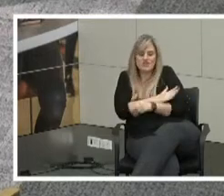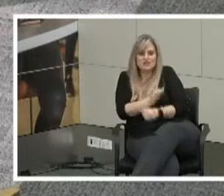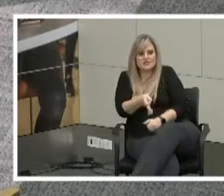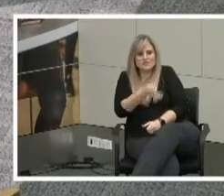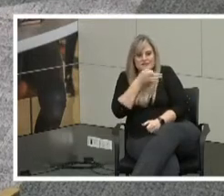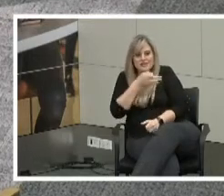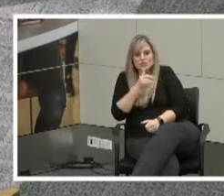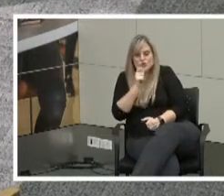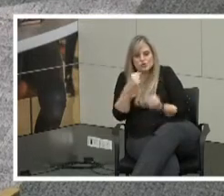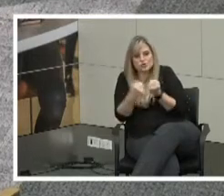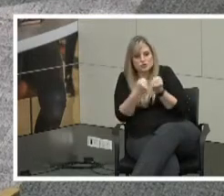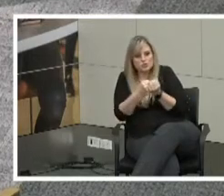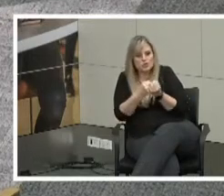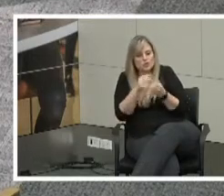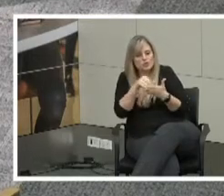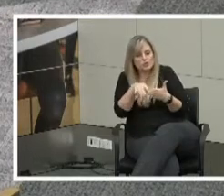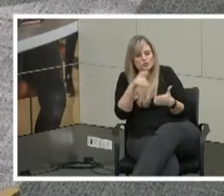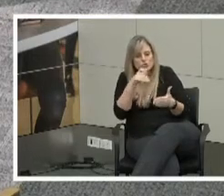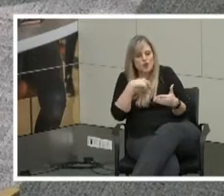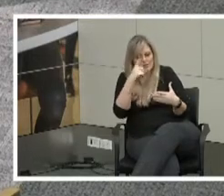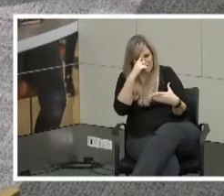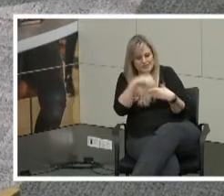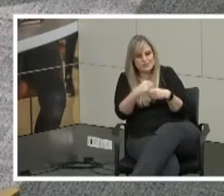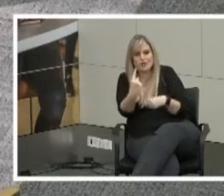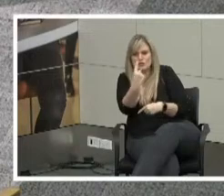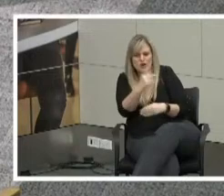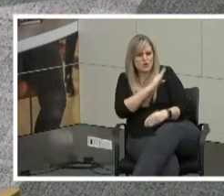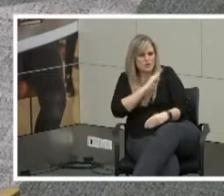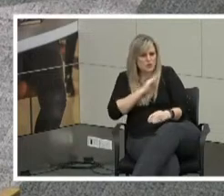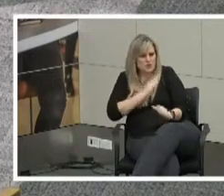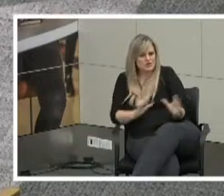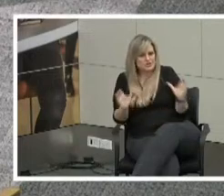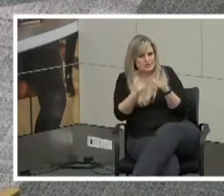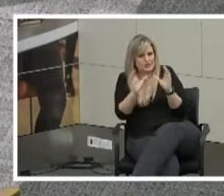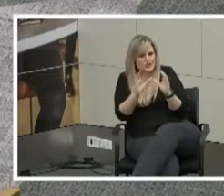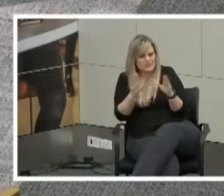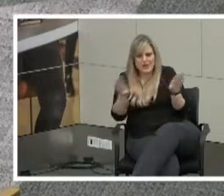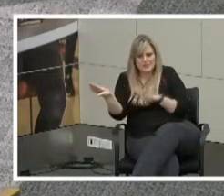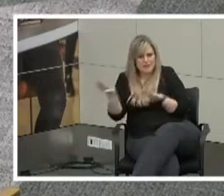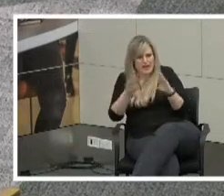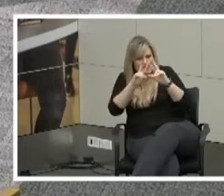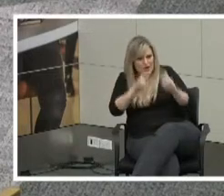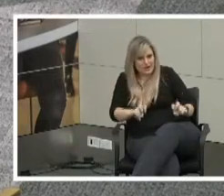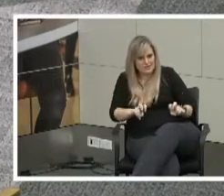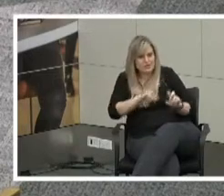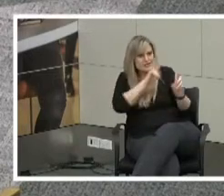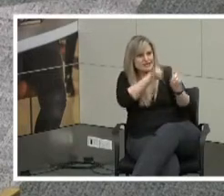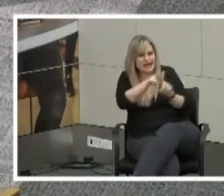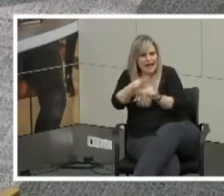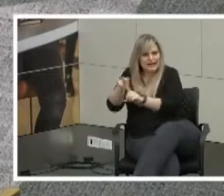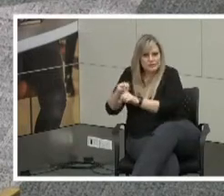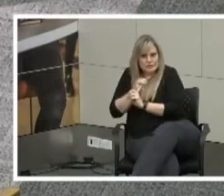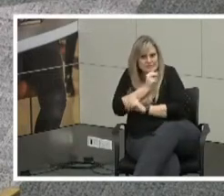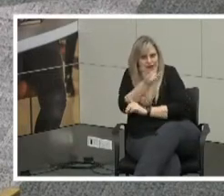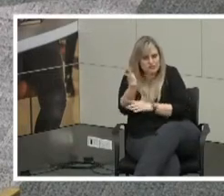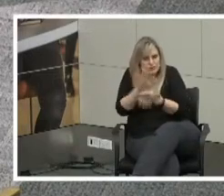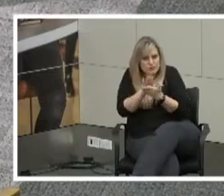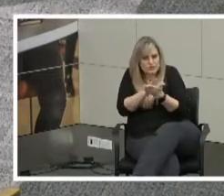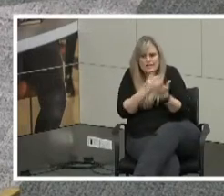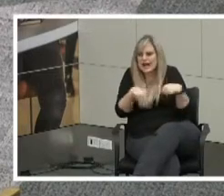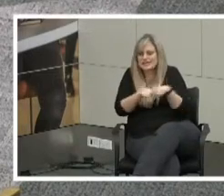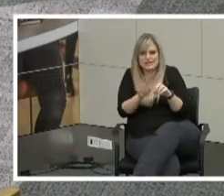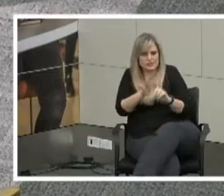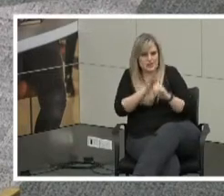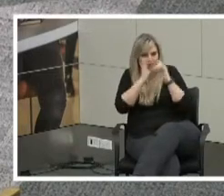students with autism now there's only one board certified behavior analyst who is assigned to multiple schools as a special education